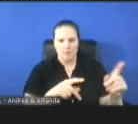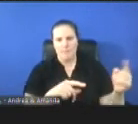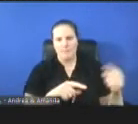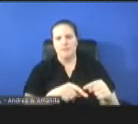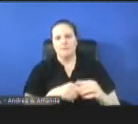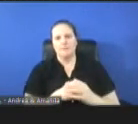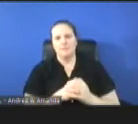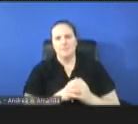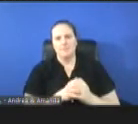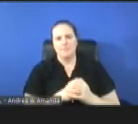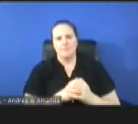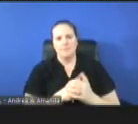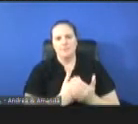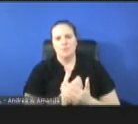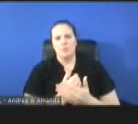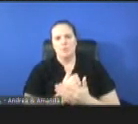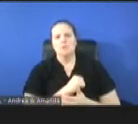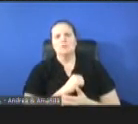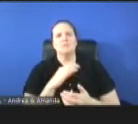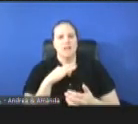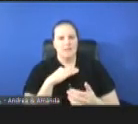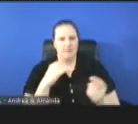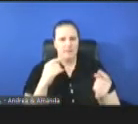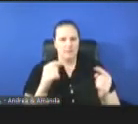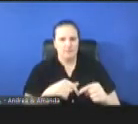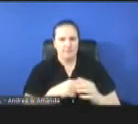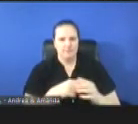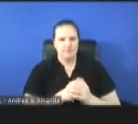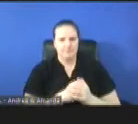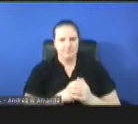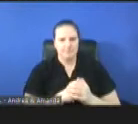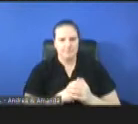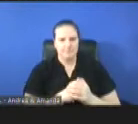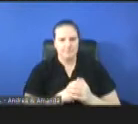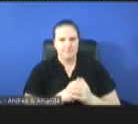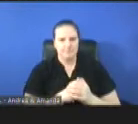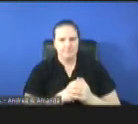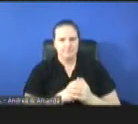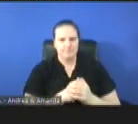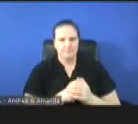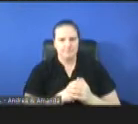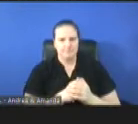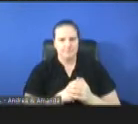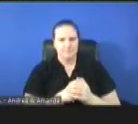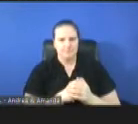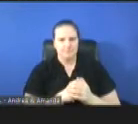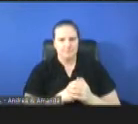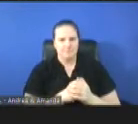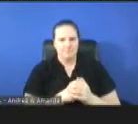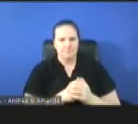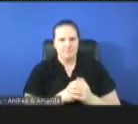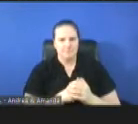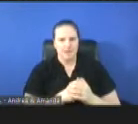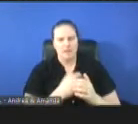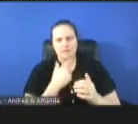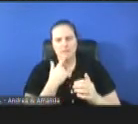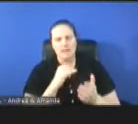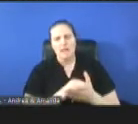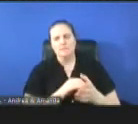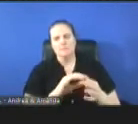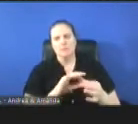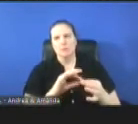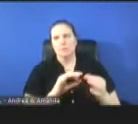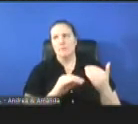the new staff that's coming in. I can say that I think it was mentioned a little earlier